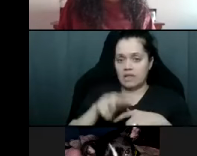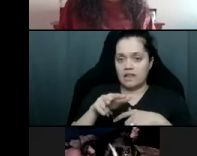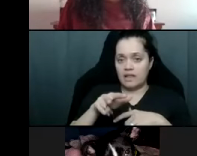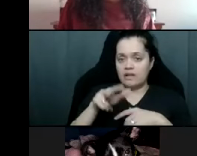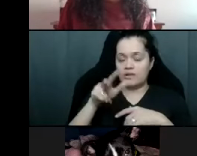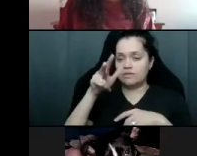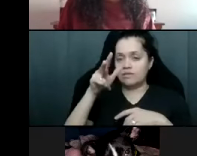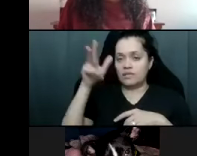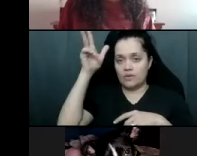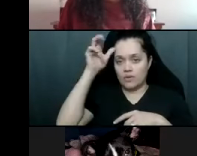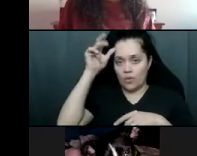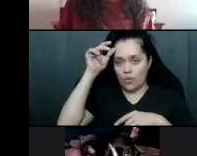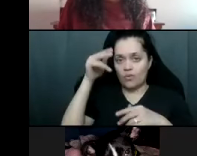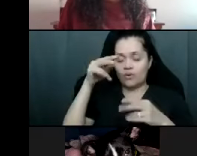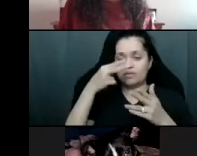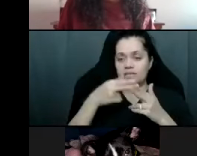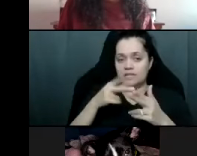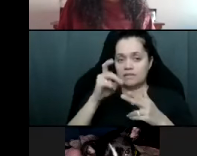named Drongo.